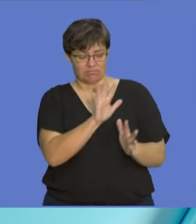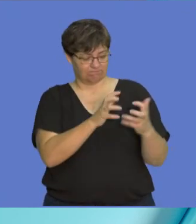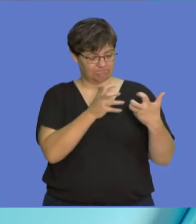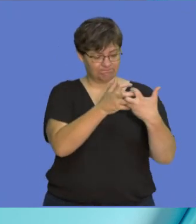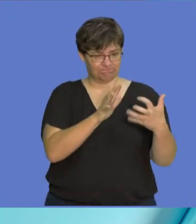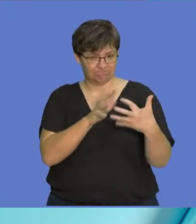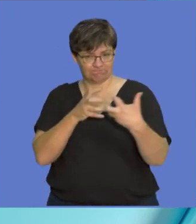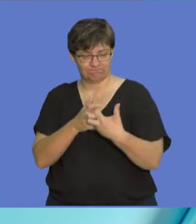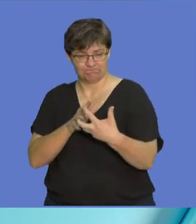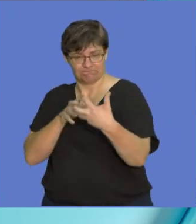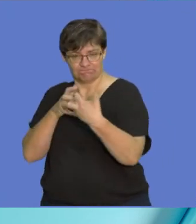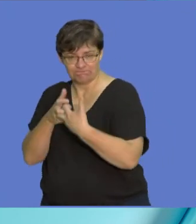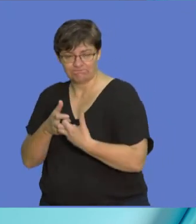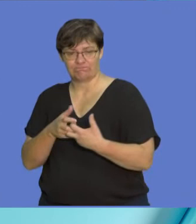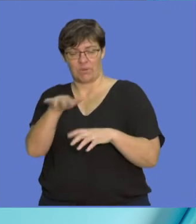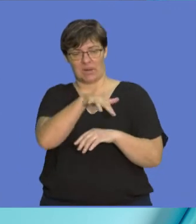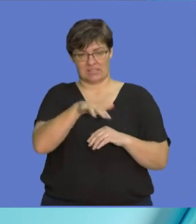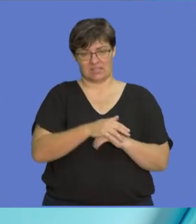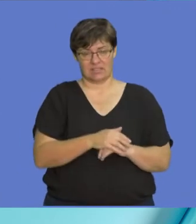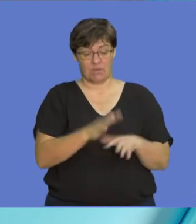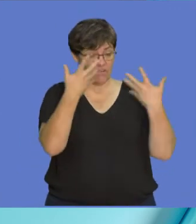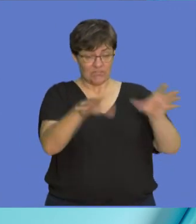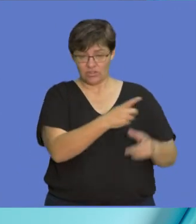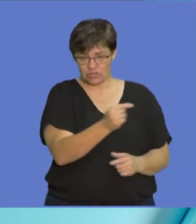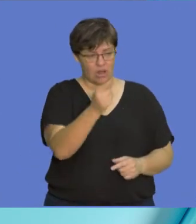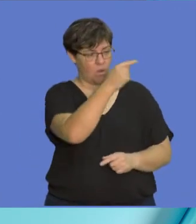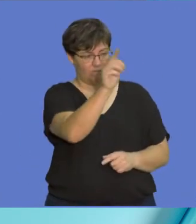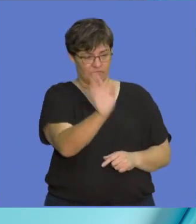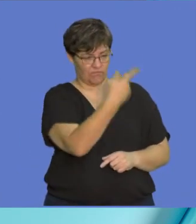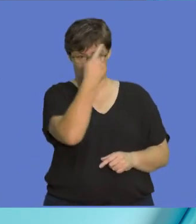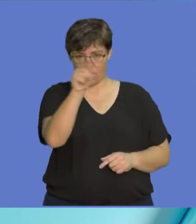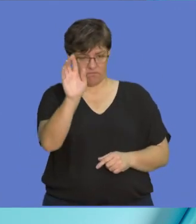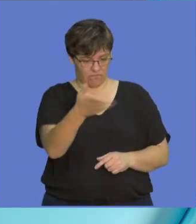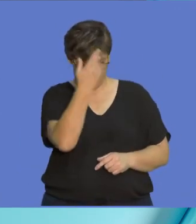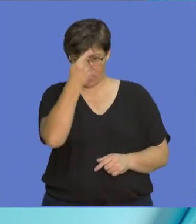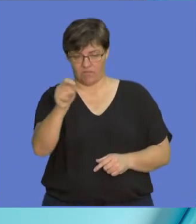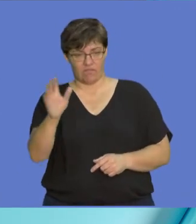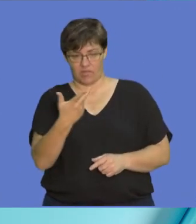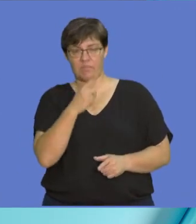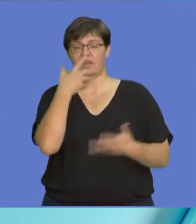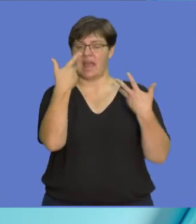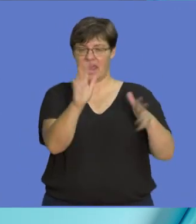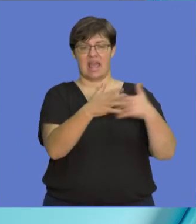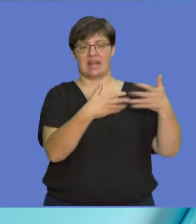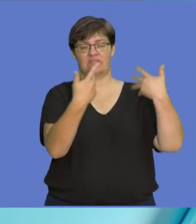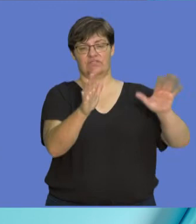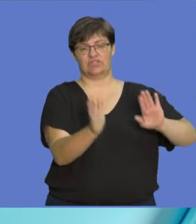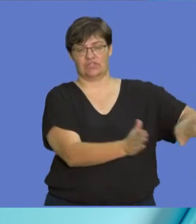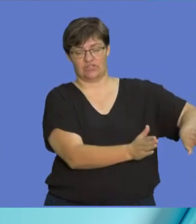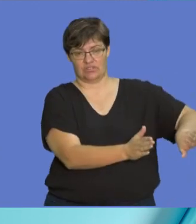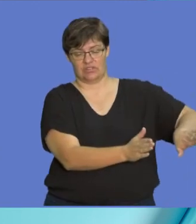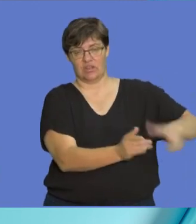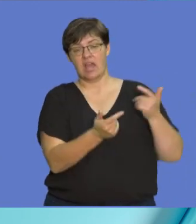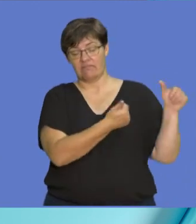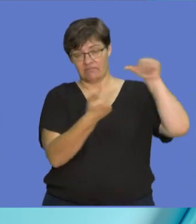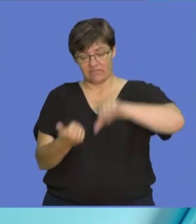relevant places. So you know, once you've done it, you tick it off and you know that this has been dealt with, and therefore,